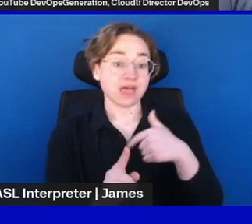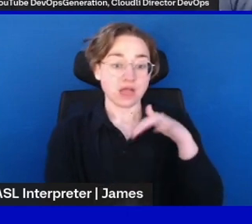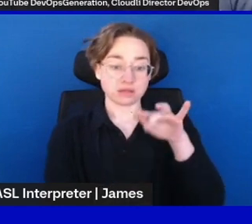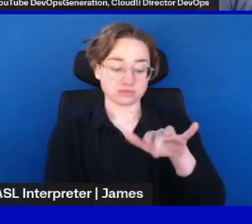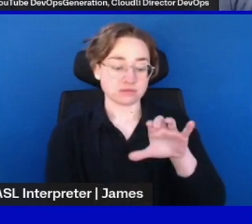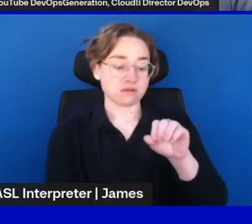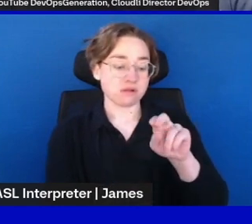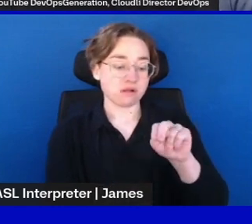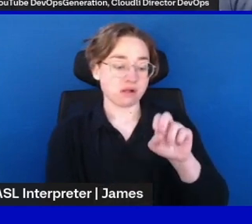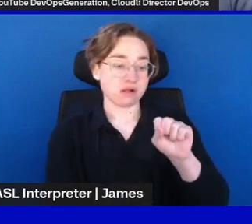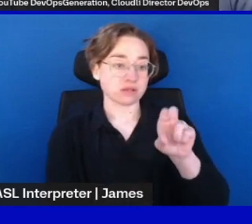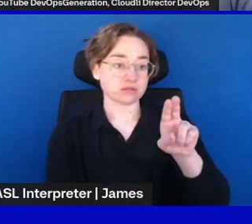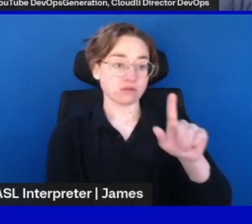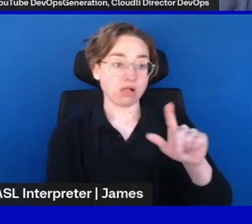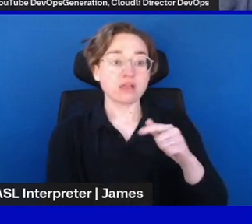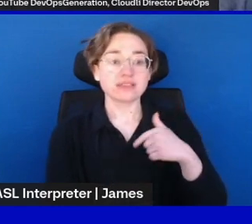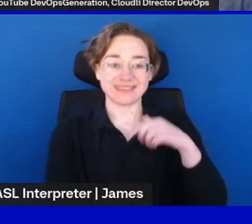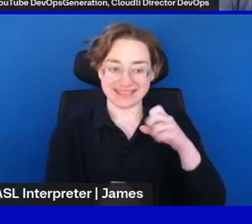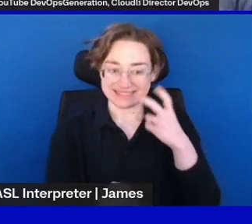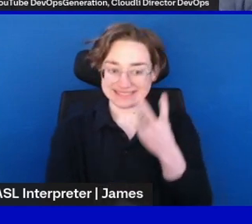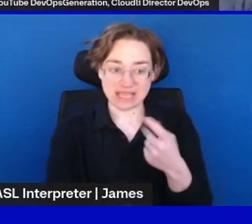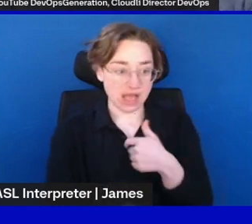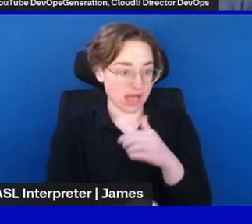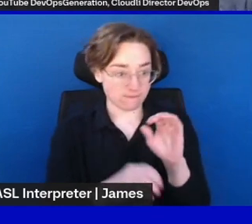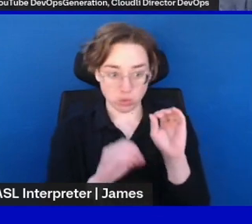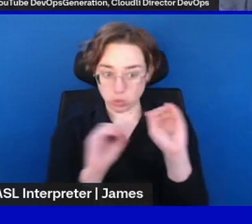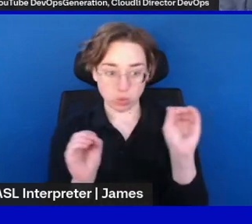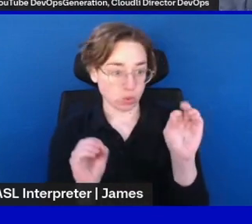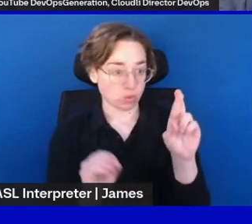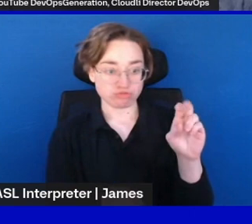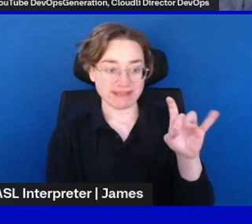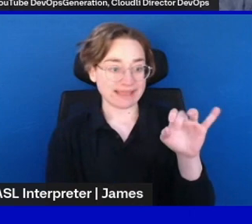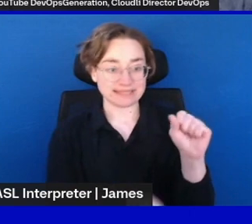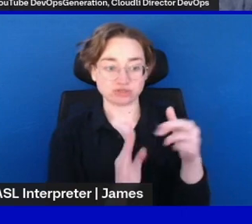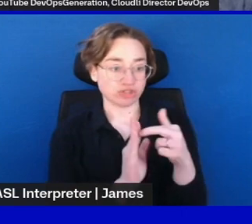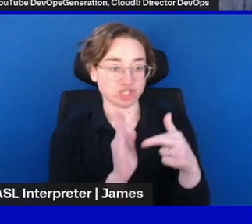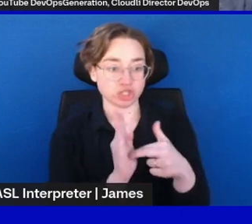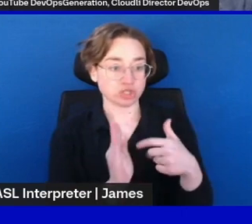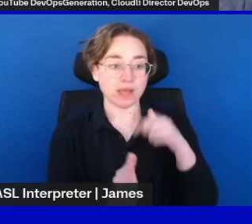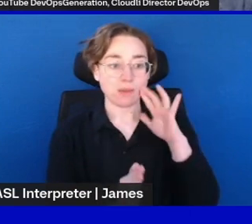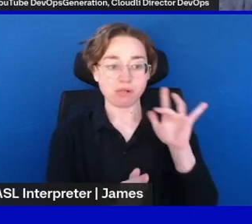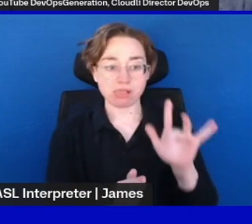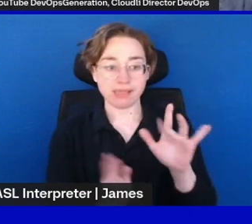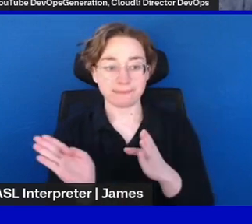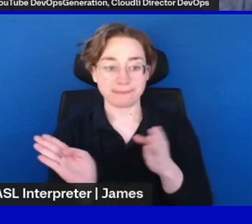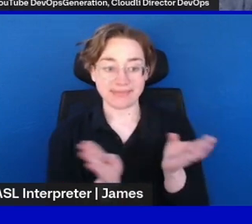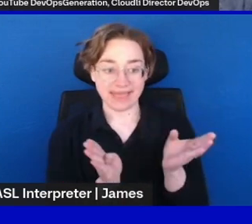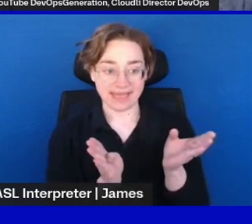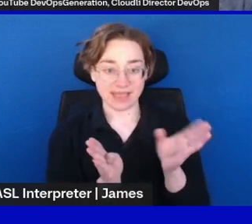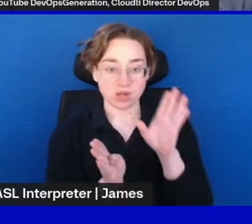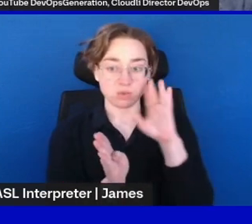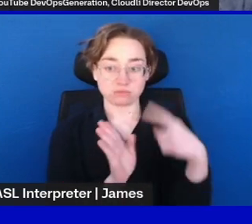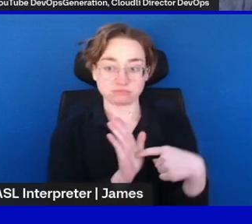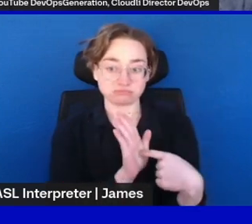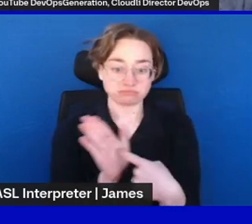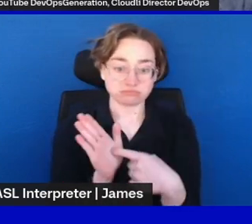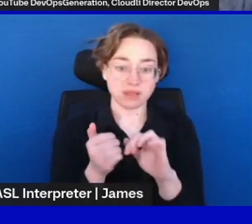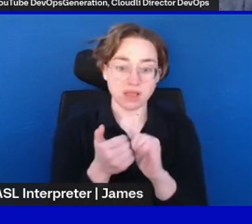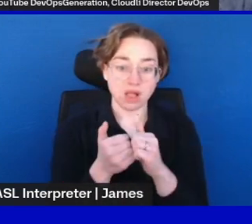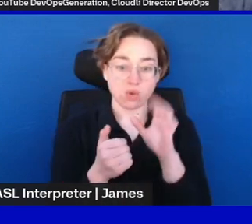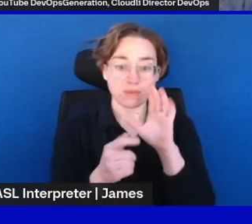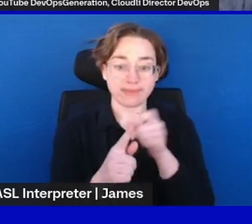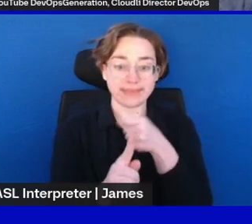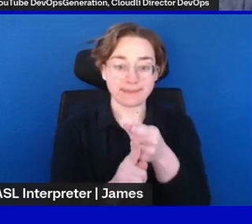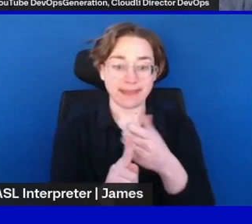you can see that I don't have any Redis registered. And so I go ahead and I hit plan. It tells me how this is going to affect